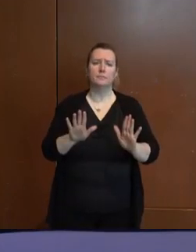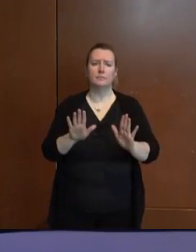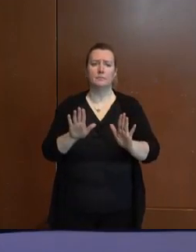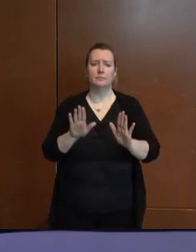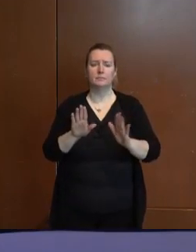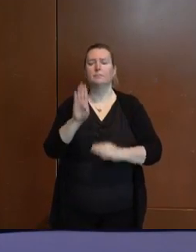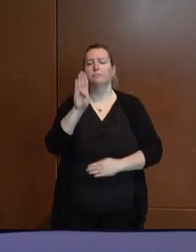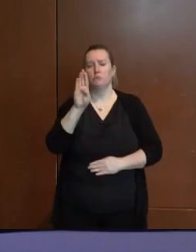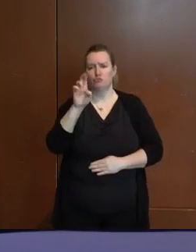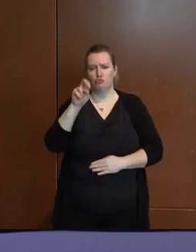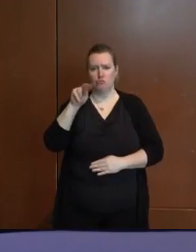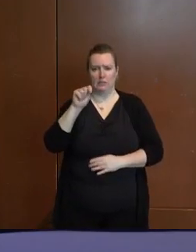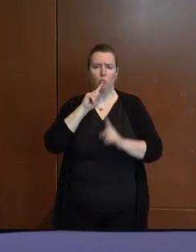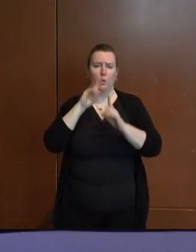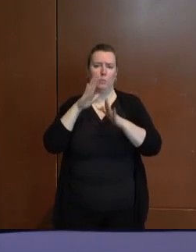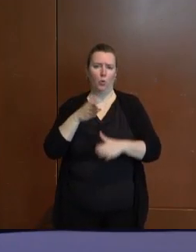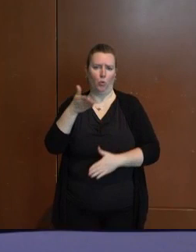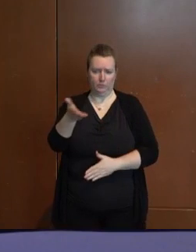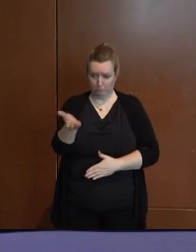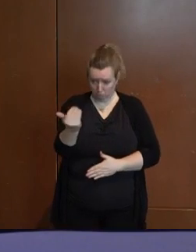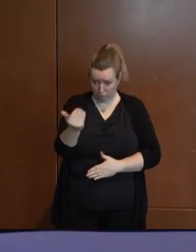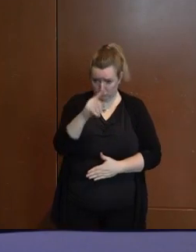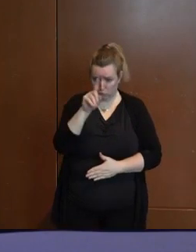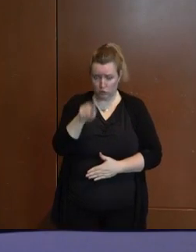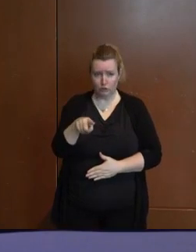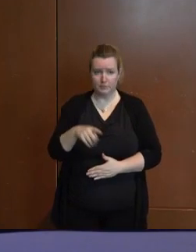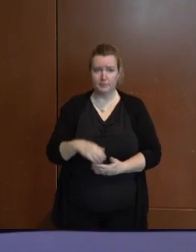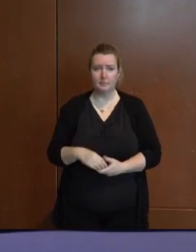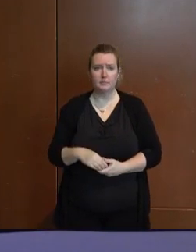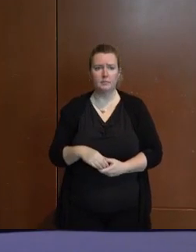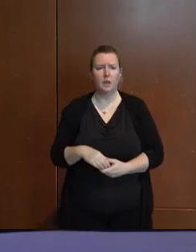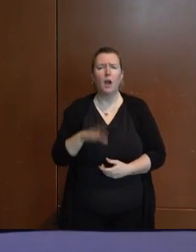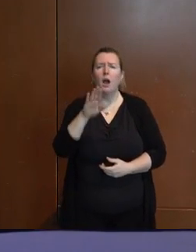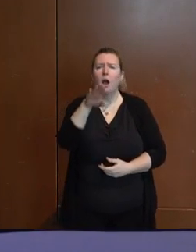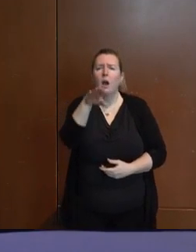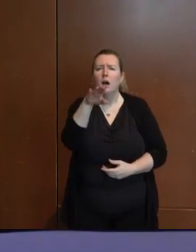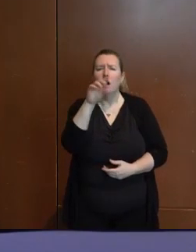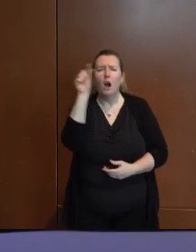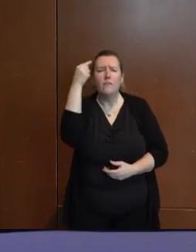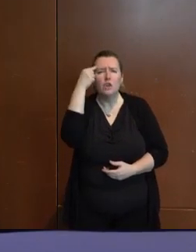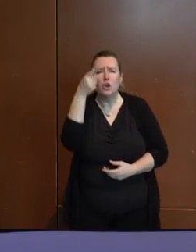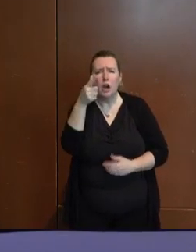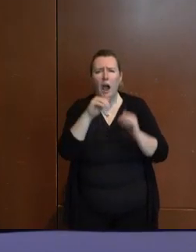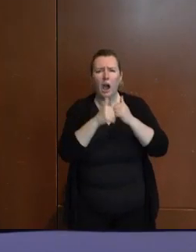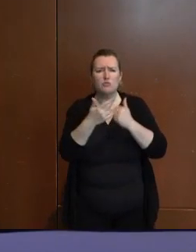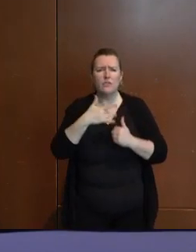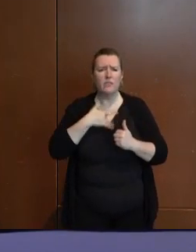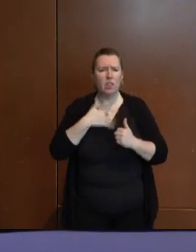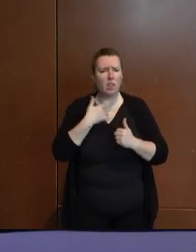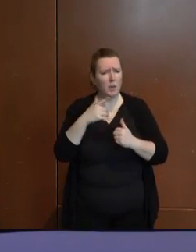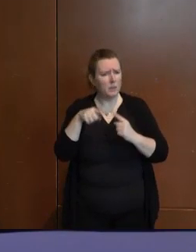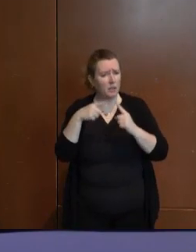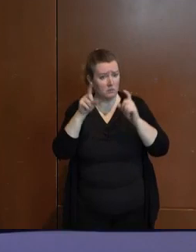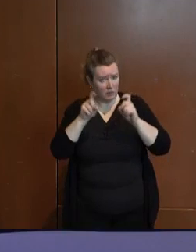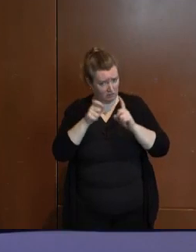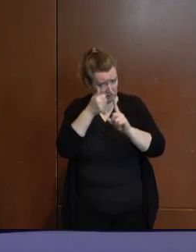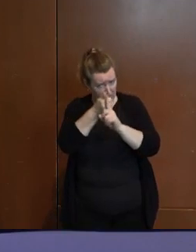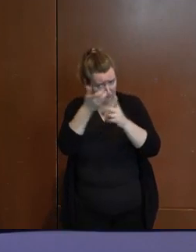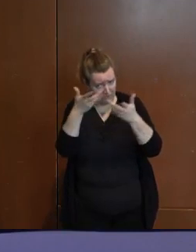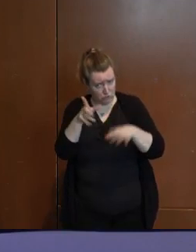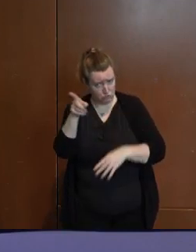microphone. Number one, how are you feeling, and have you been tested yet? I asked you that a while ago, but I don't know if that's changed. I have not been tested, and I'm not symptomatic. I hope it stays that